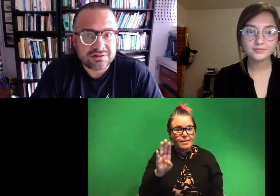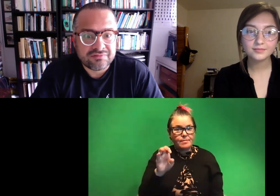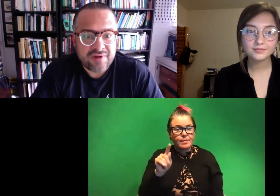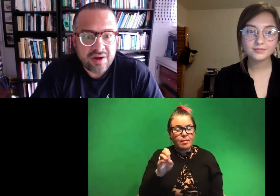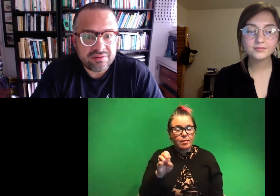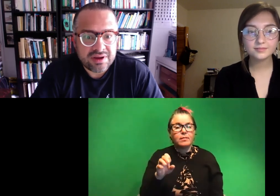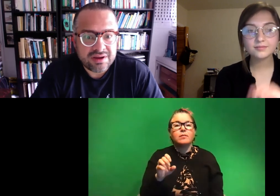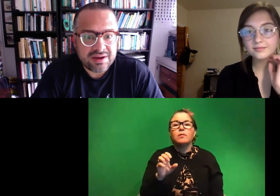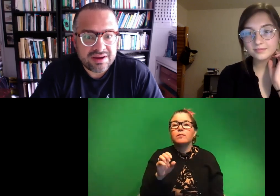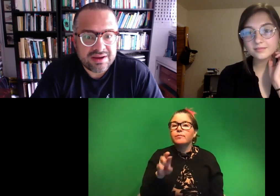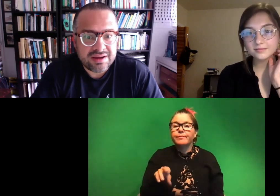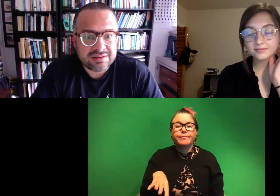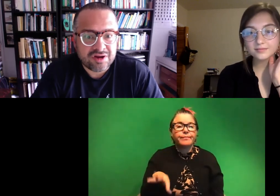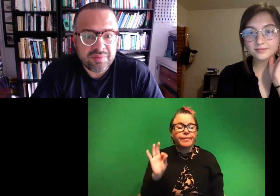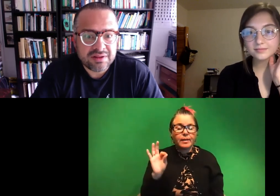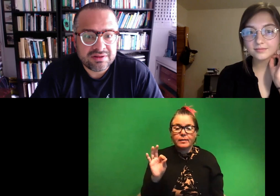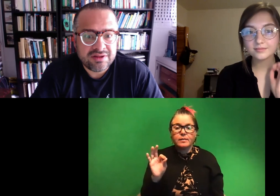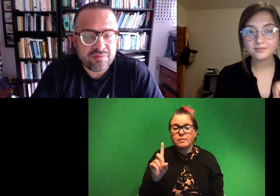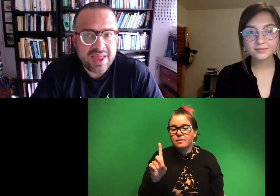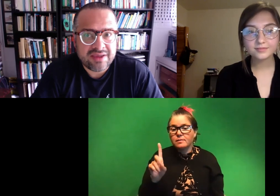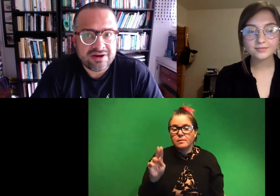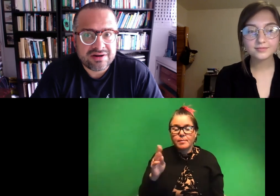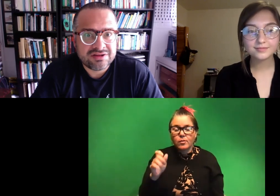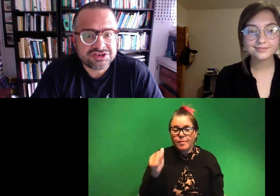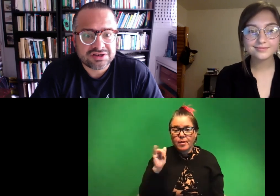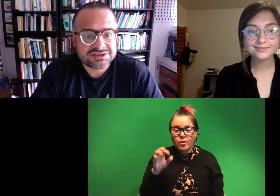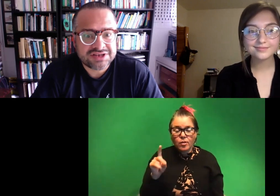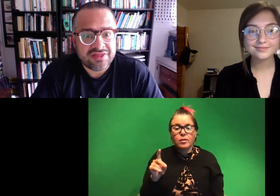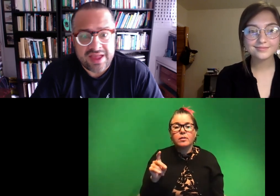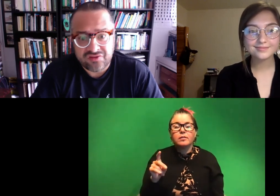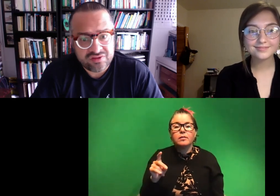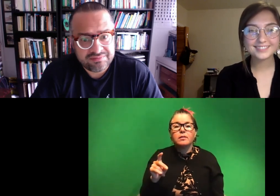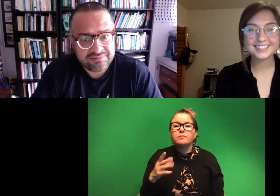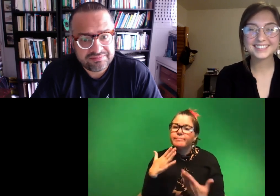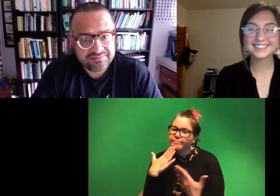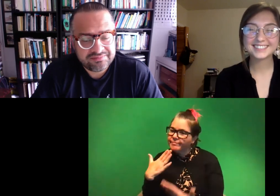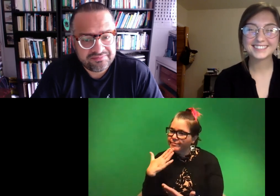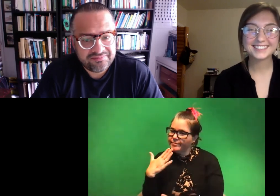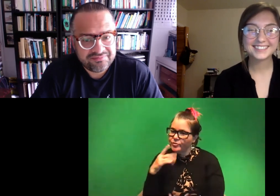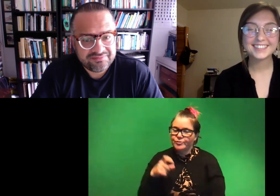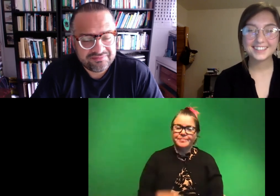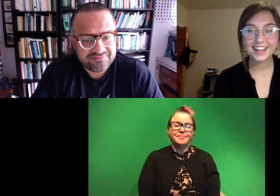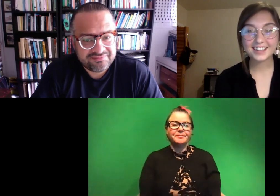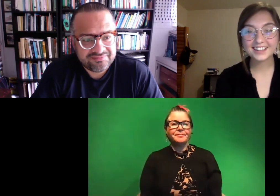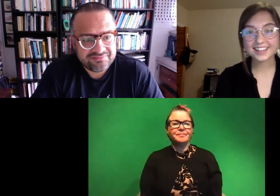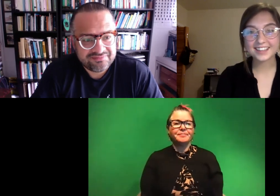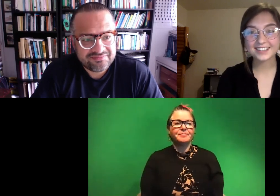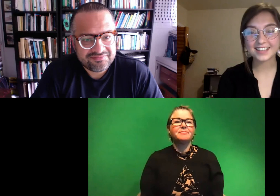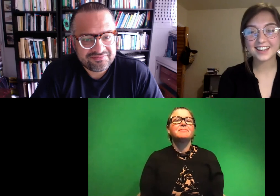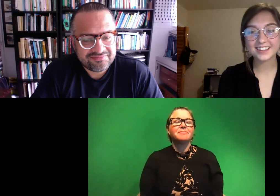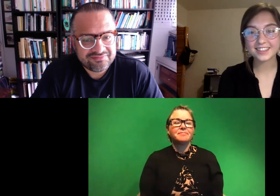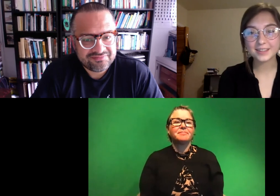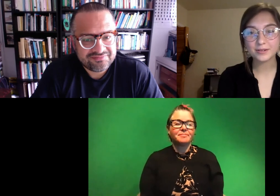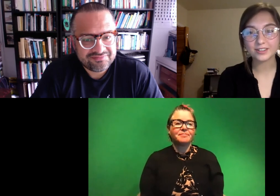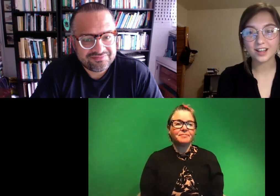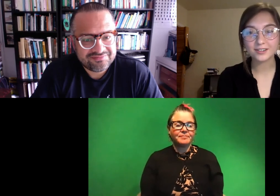or find a dung beetle in your backyard, just say thanks. I think that's